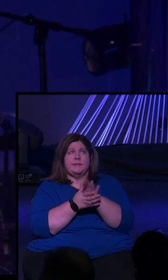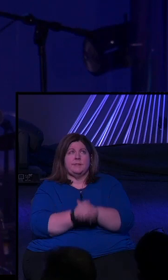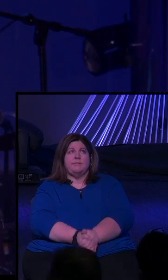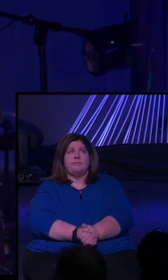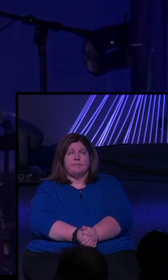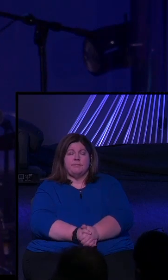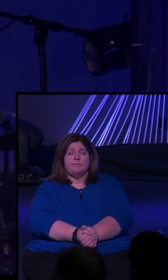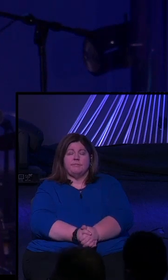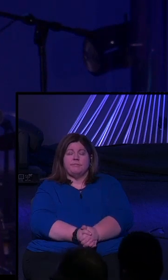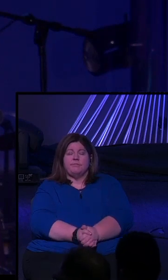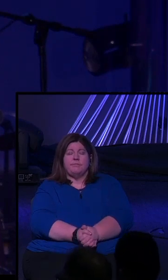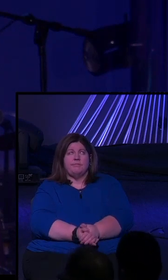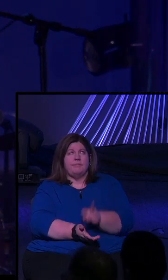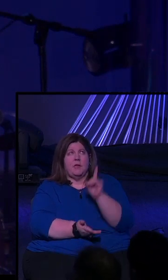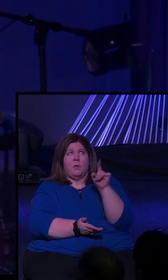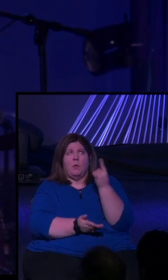You are our one desire.